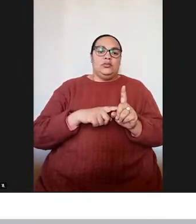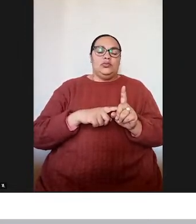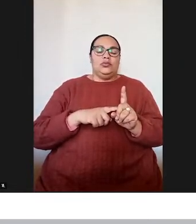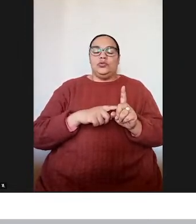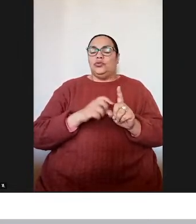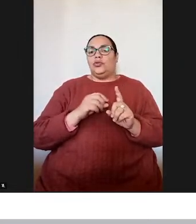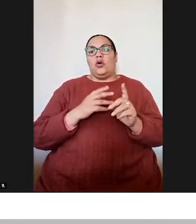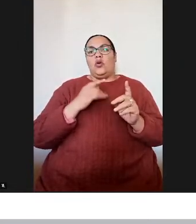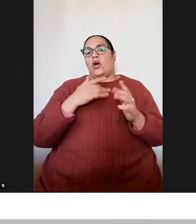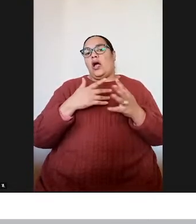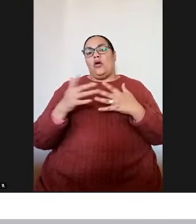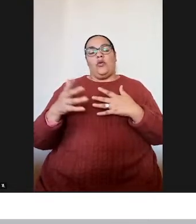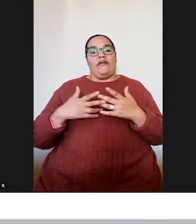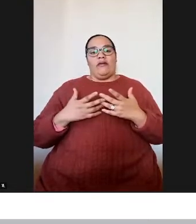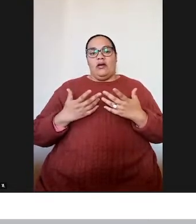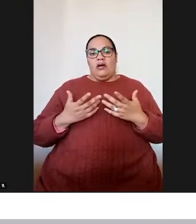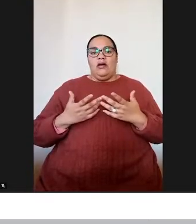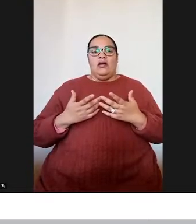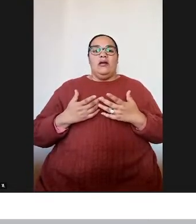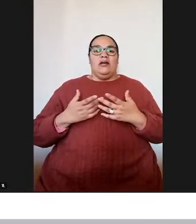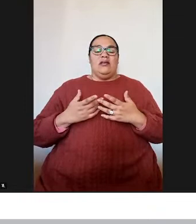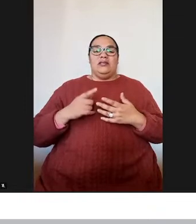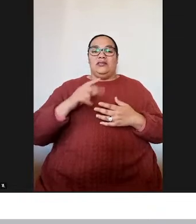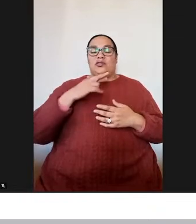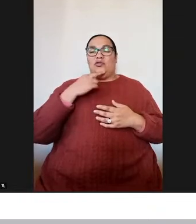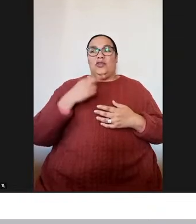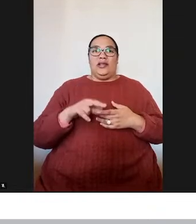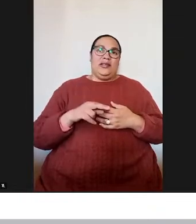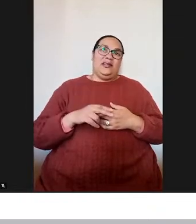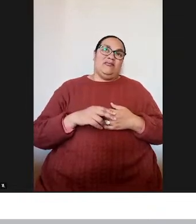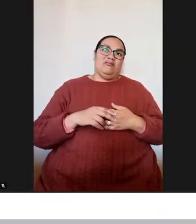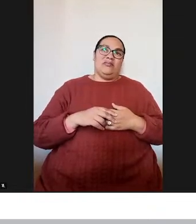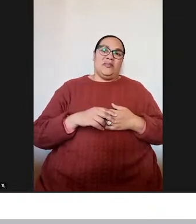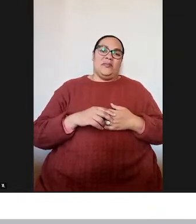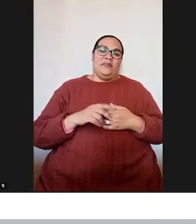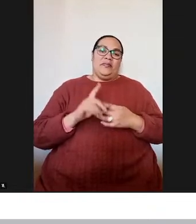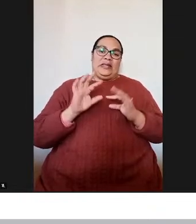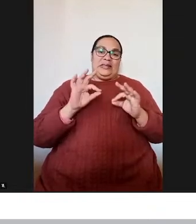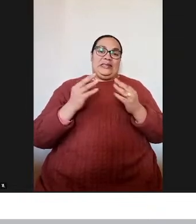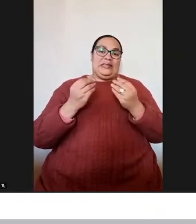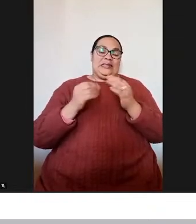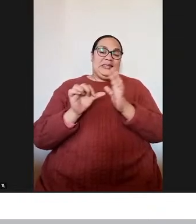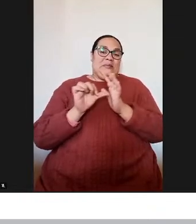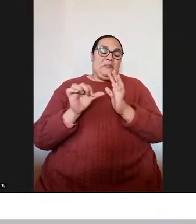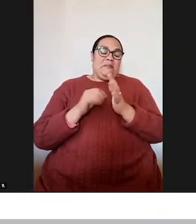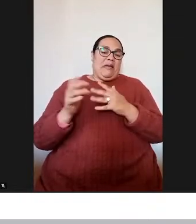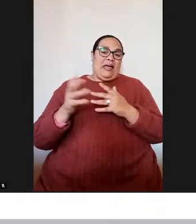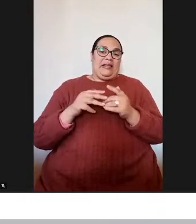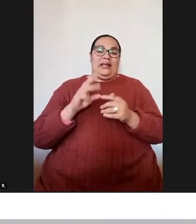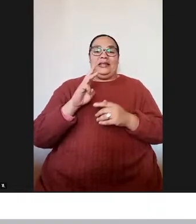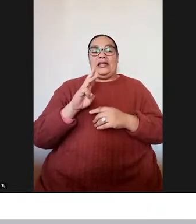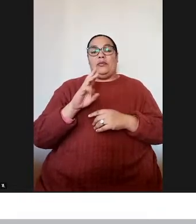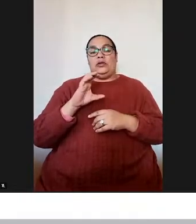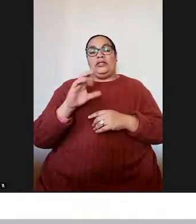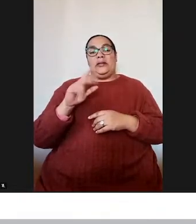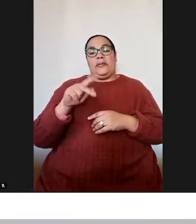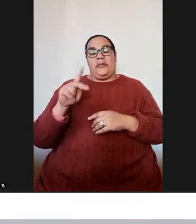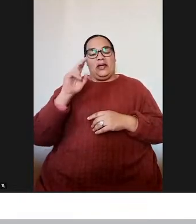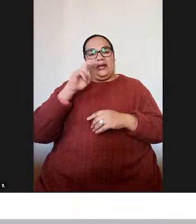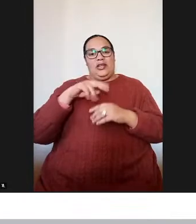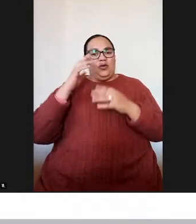However, it's really a matter that I think WCPP must